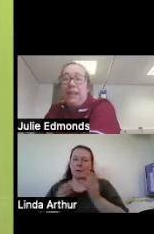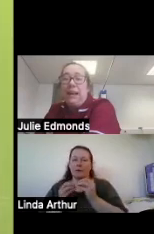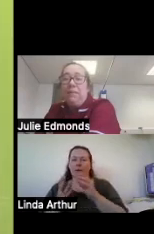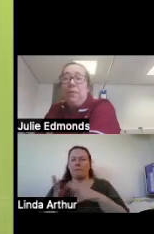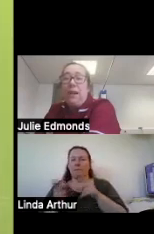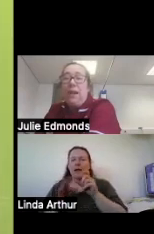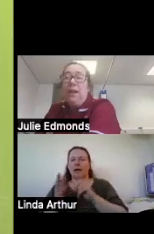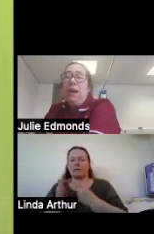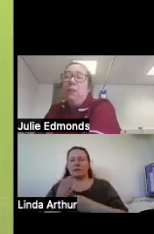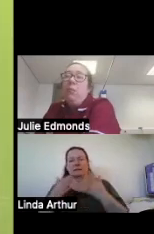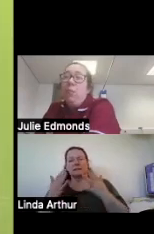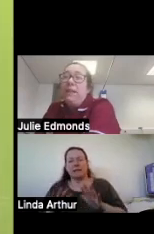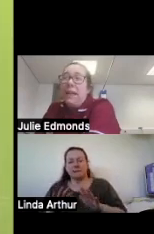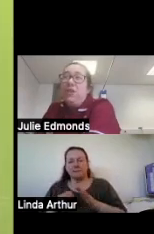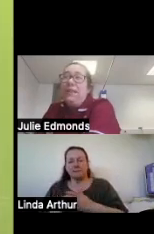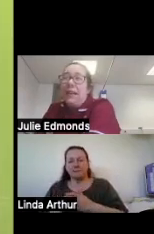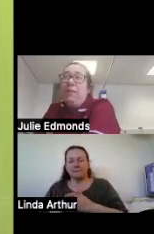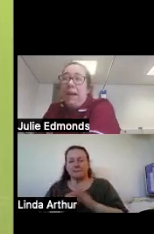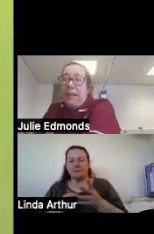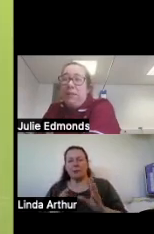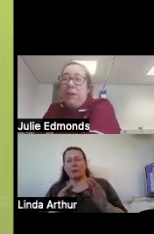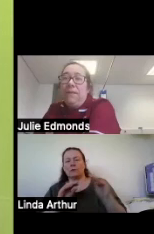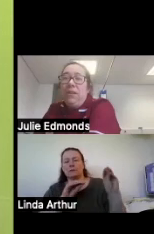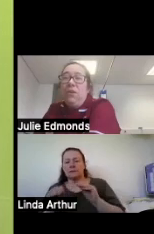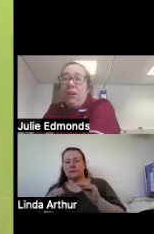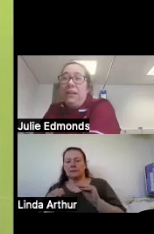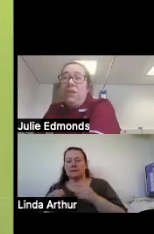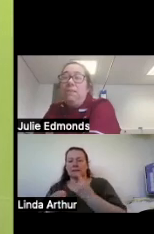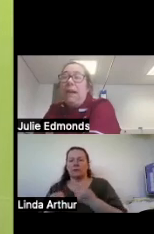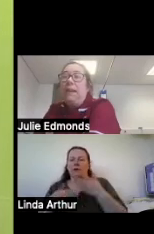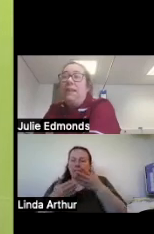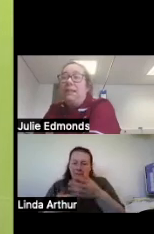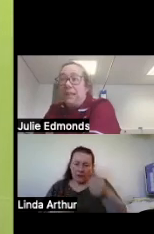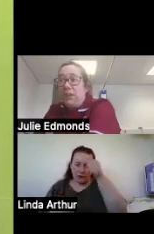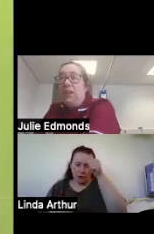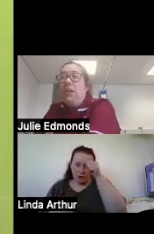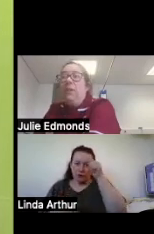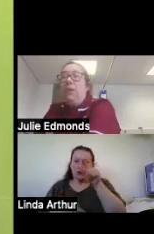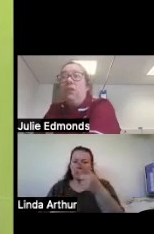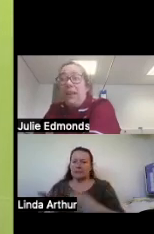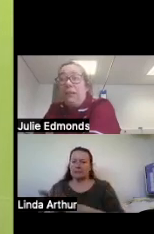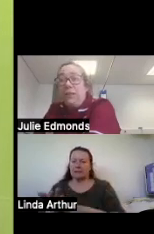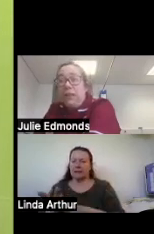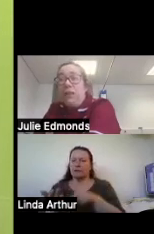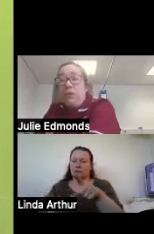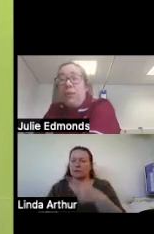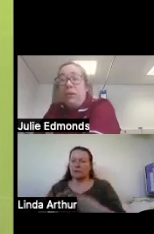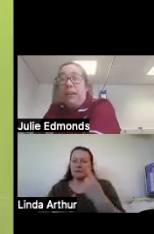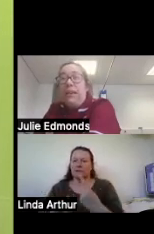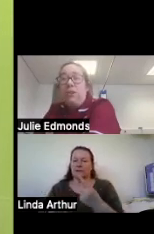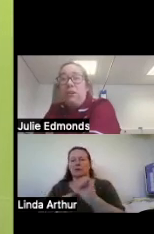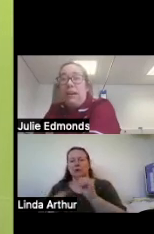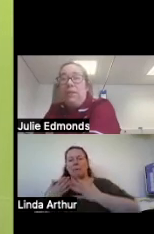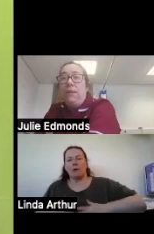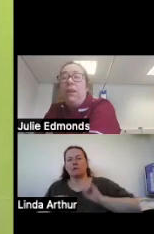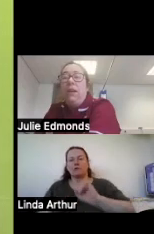settled, what we teach is self-management. We give you the knowledge to make the decision for yourselves. It's your body, it's